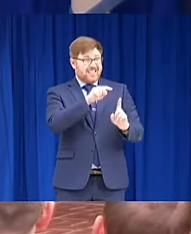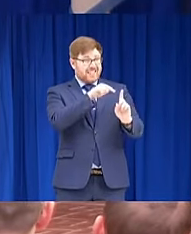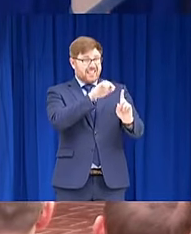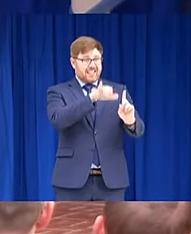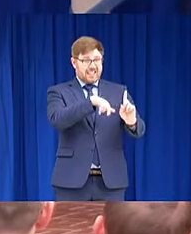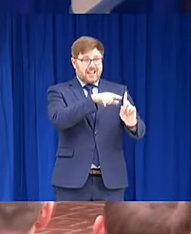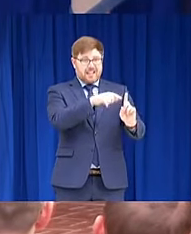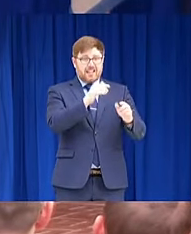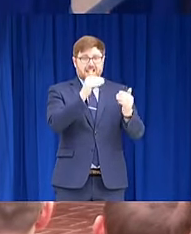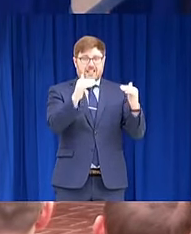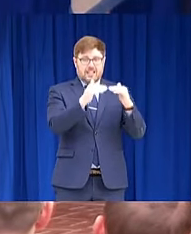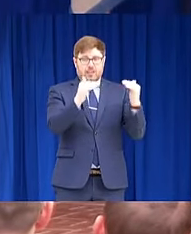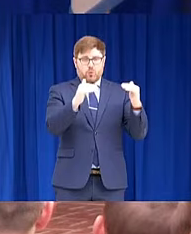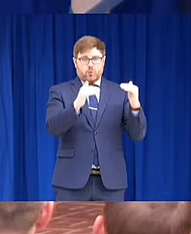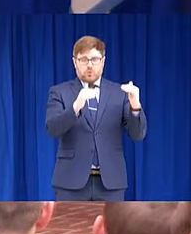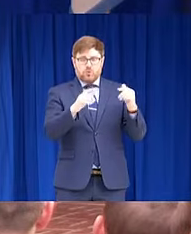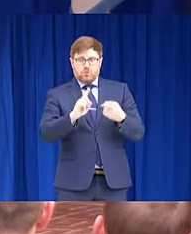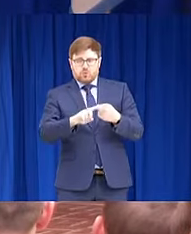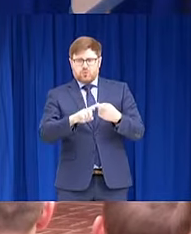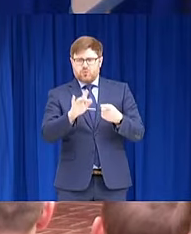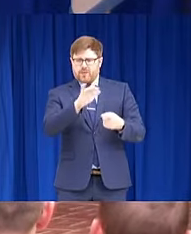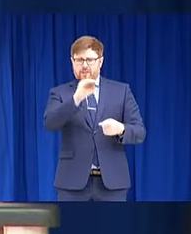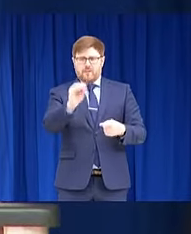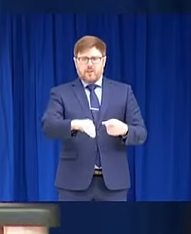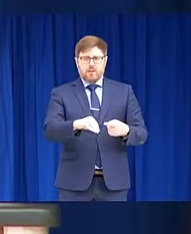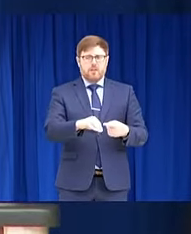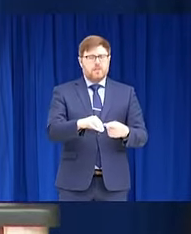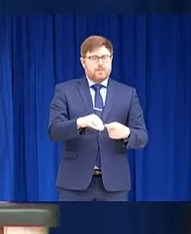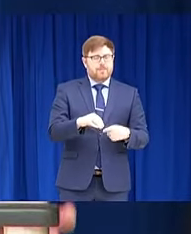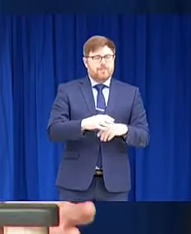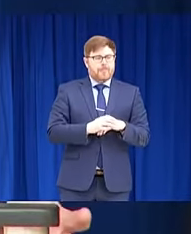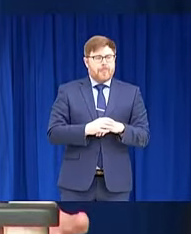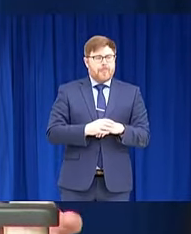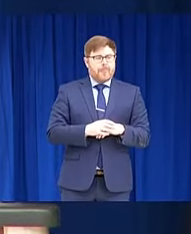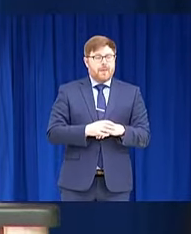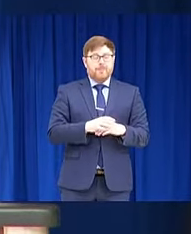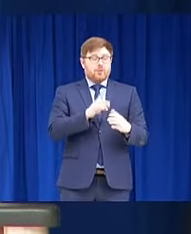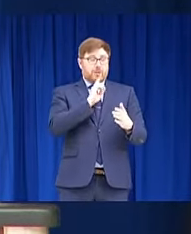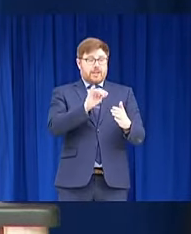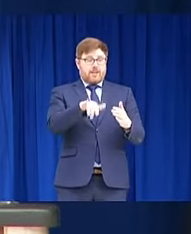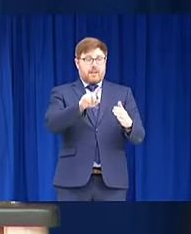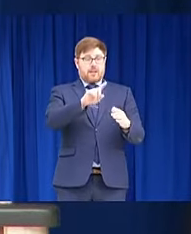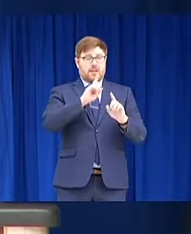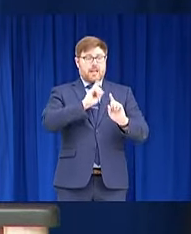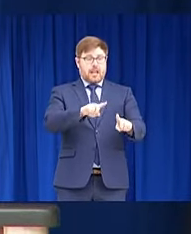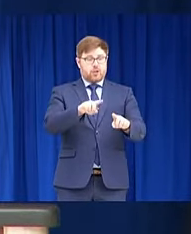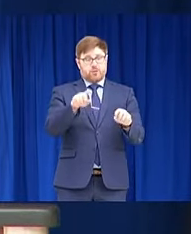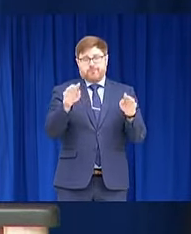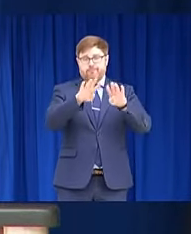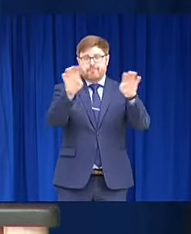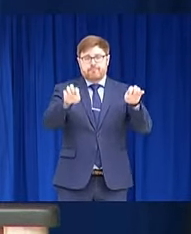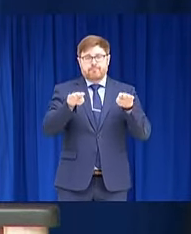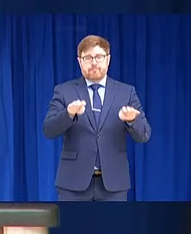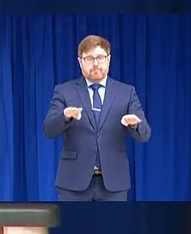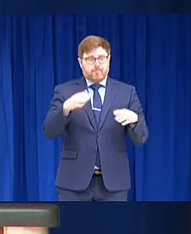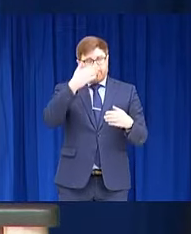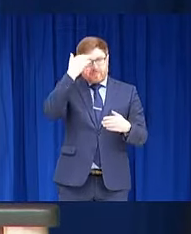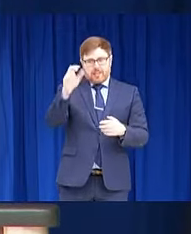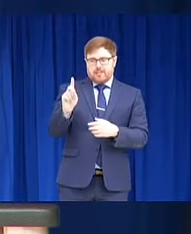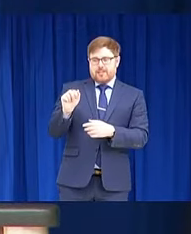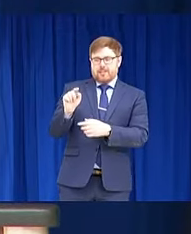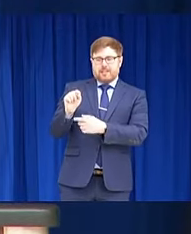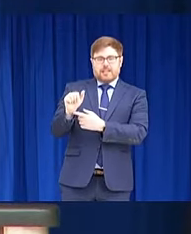25% of Gen Z Americans who identify that way? The answer is, we don't know. We don't know because data on the